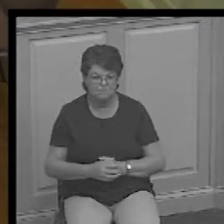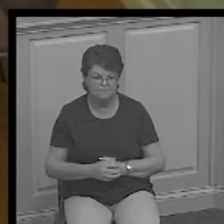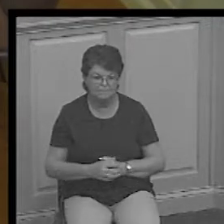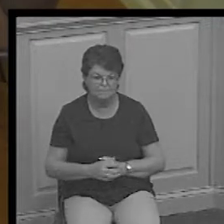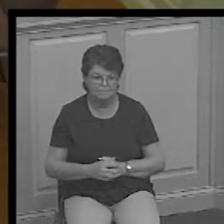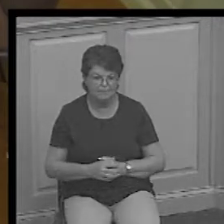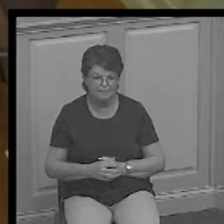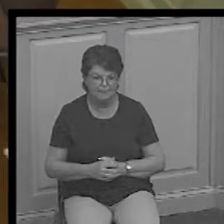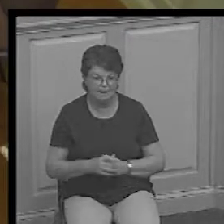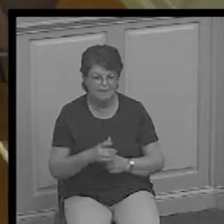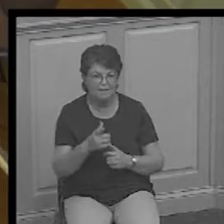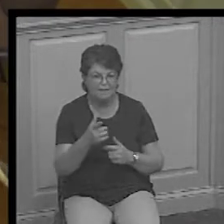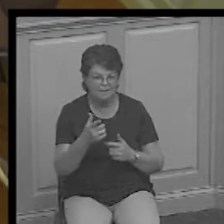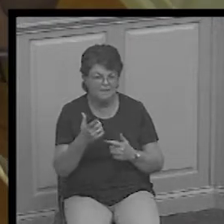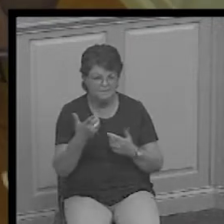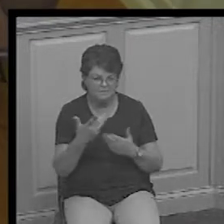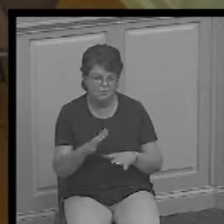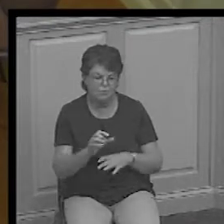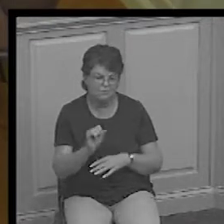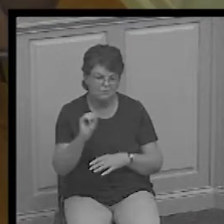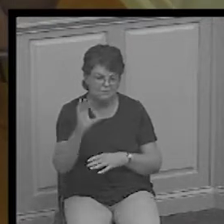Well, so that has already been sent before the